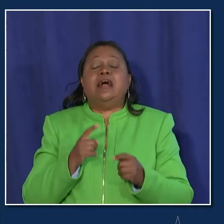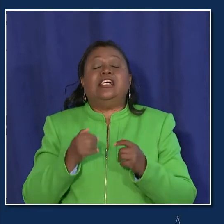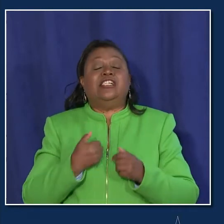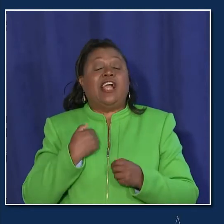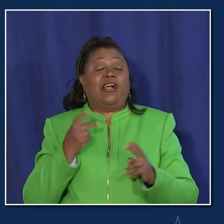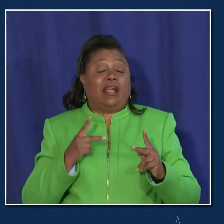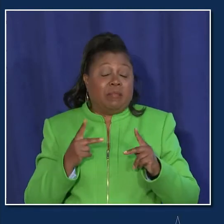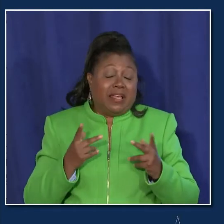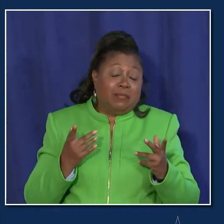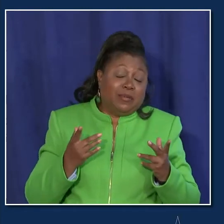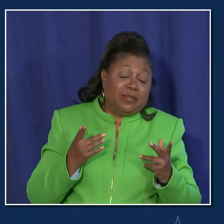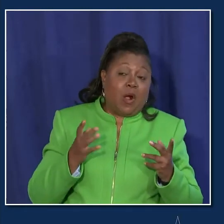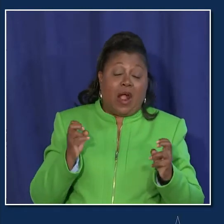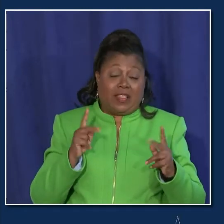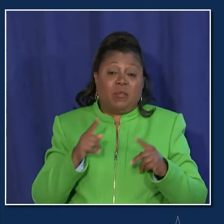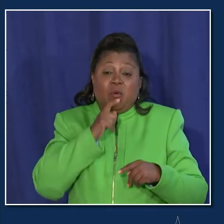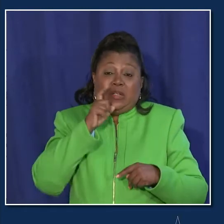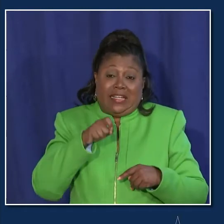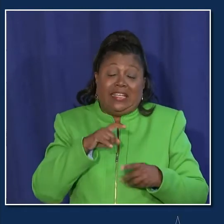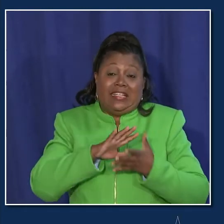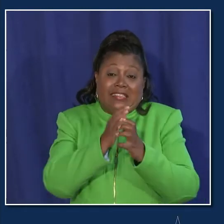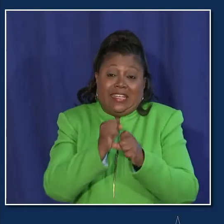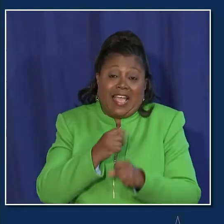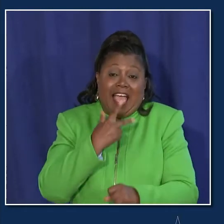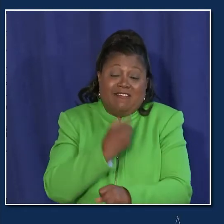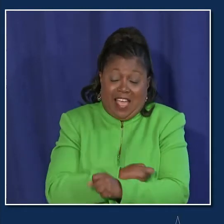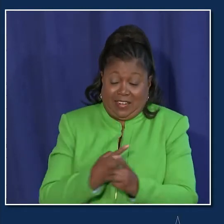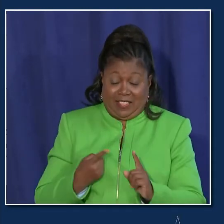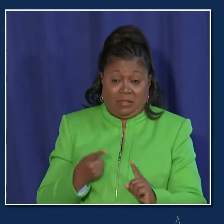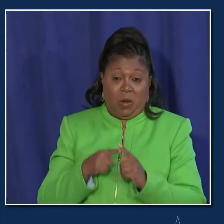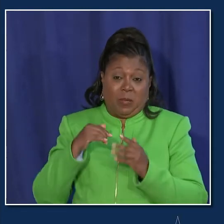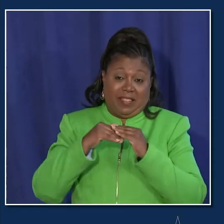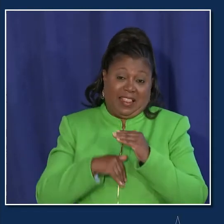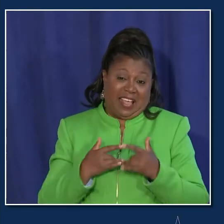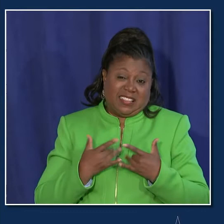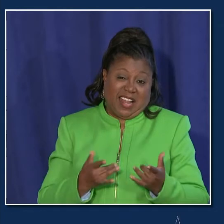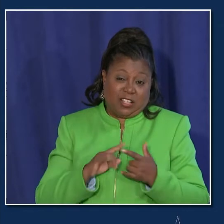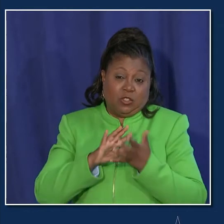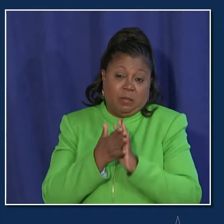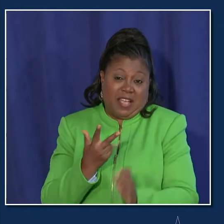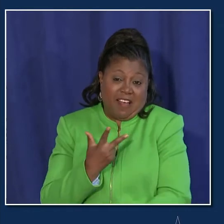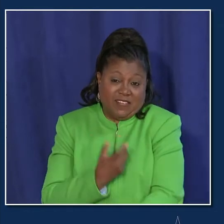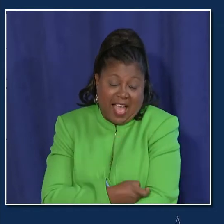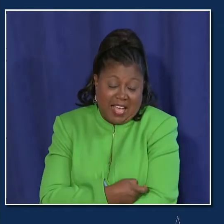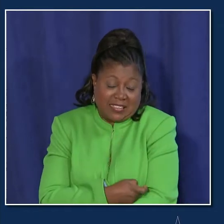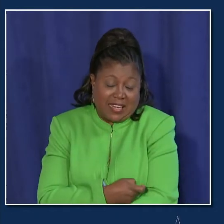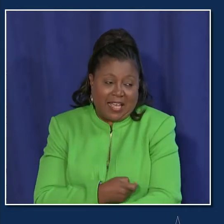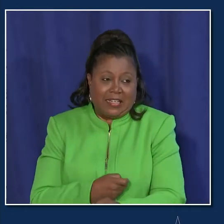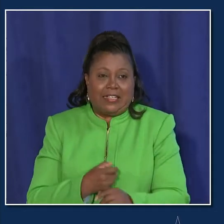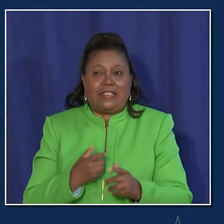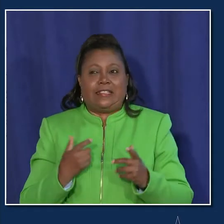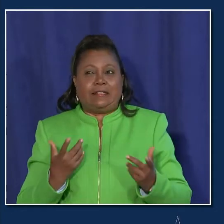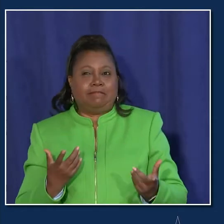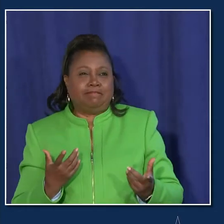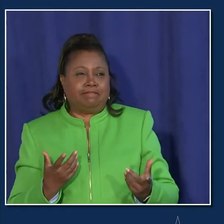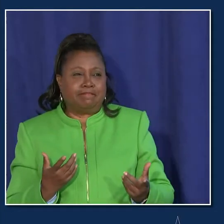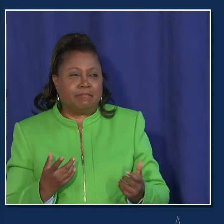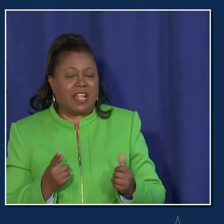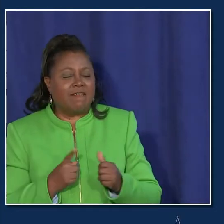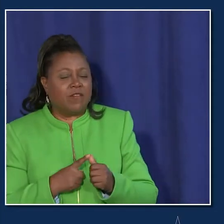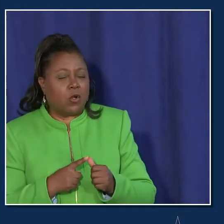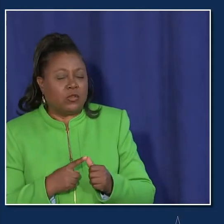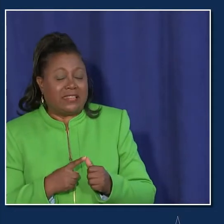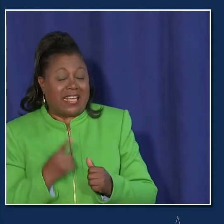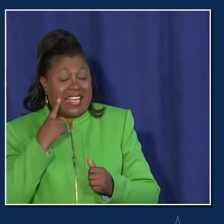Younger people are the people who need to be getting vaccinated at this point because they're less likely to be vaccinated. First off,